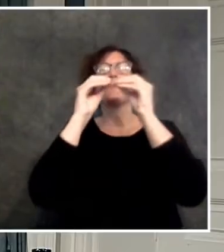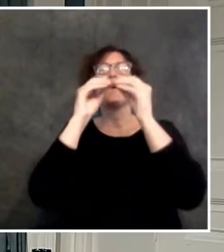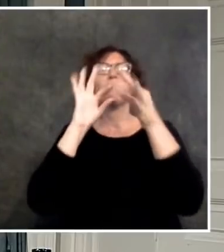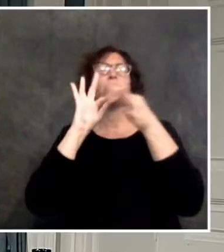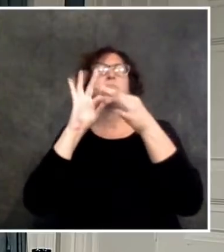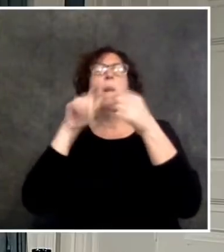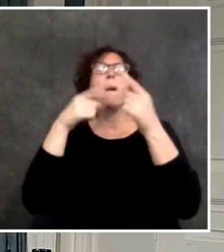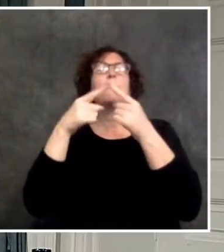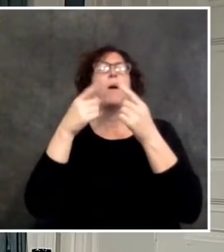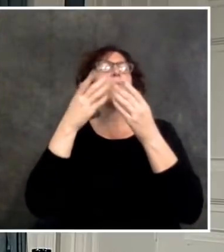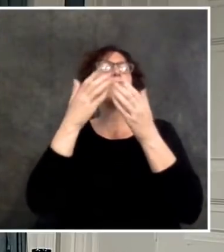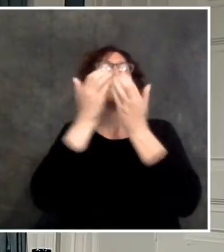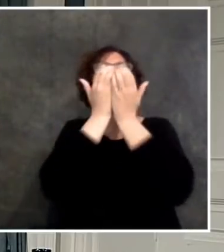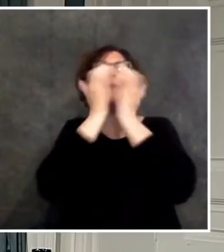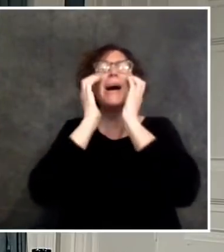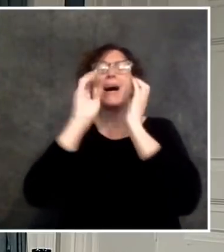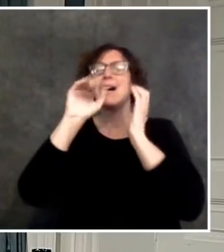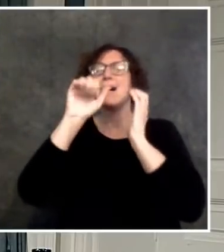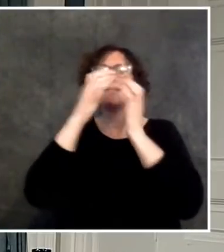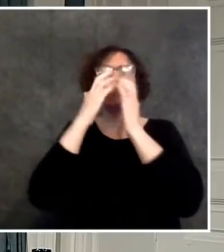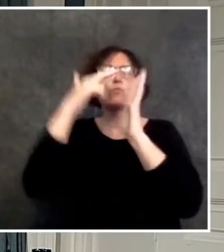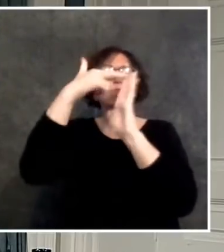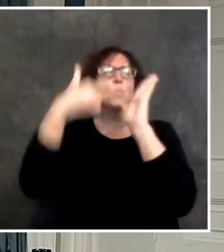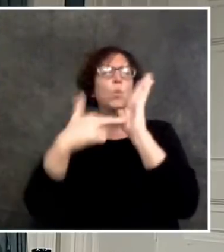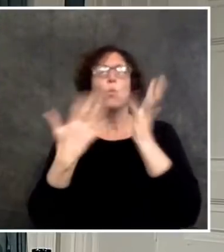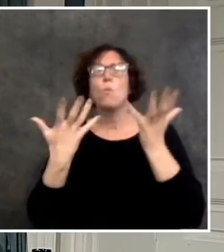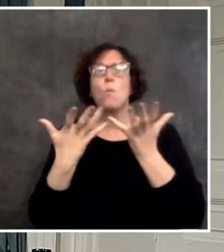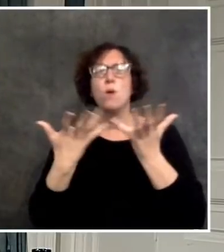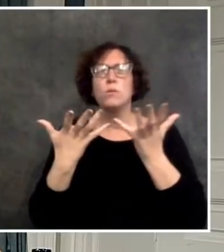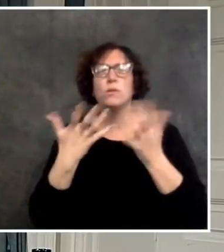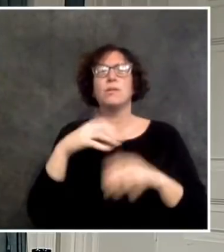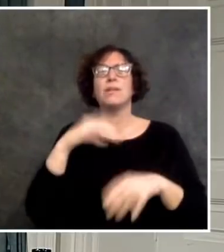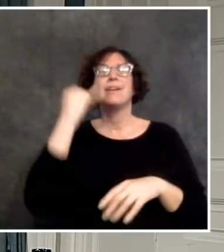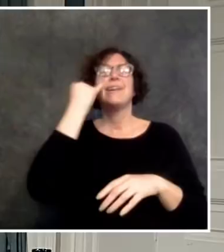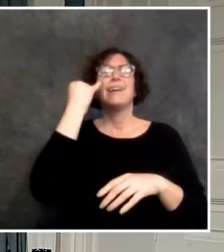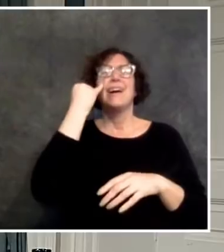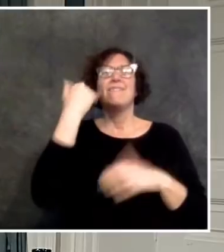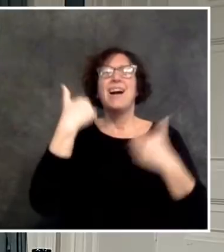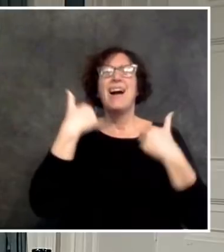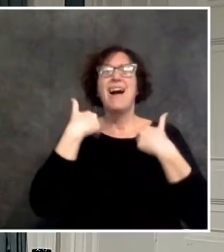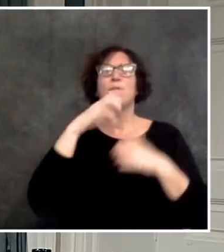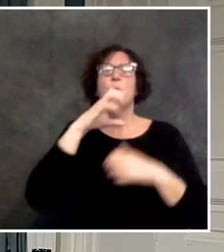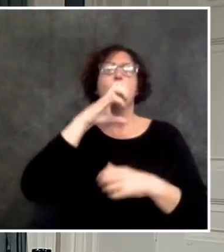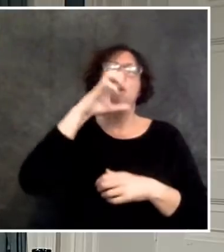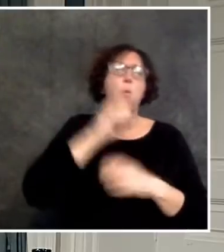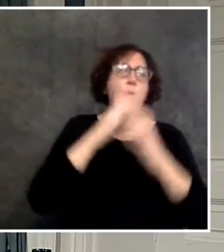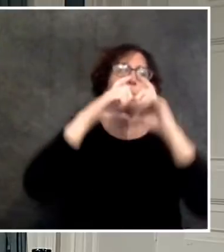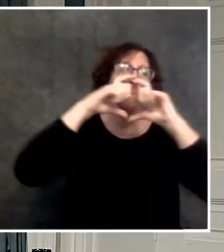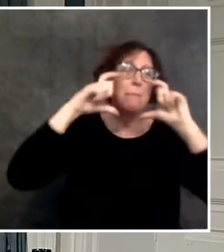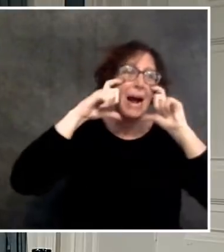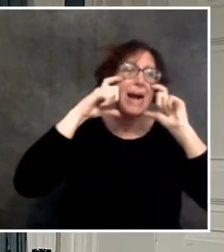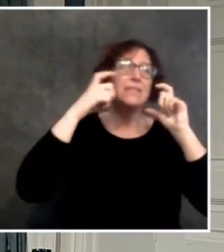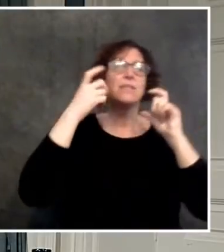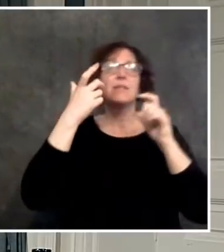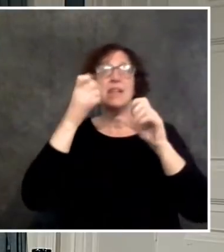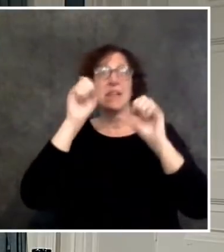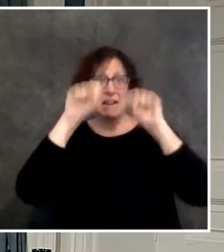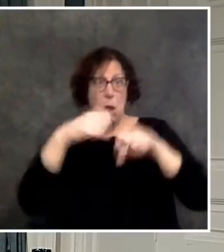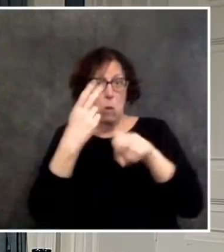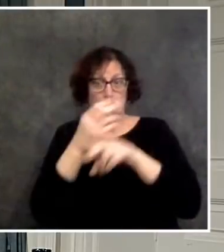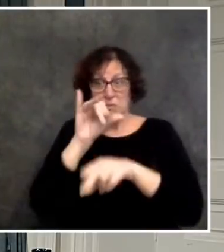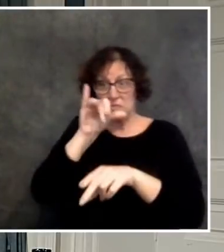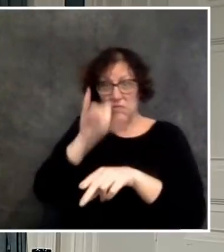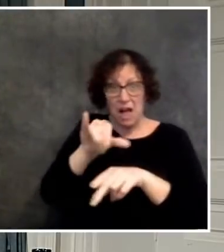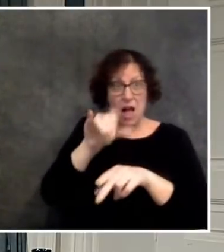you have old masks sitting around, paper ones, can you use those? Do you need to use them once and then discard